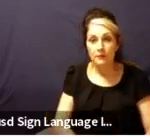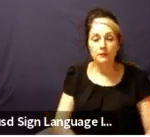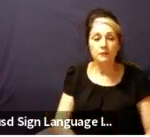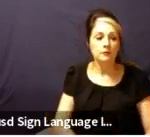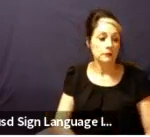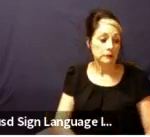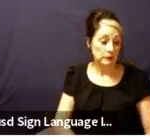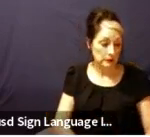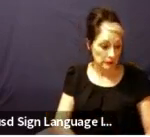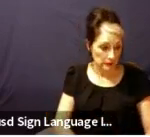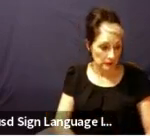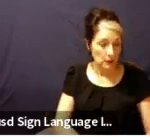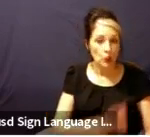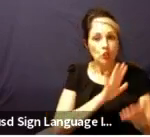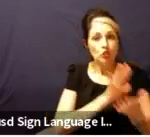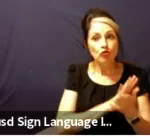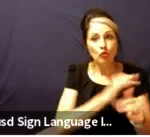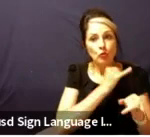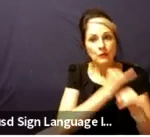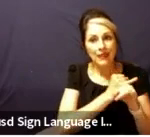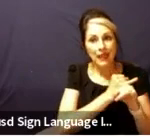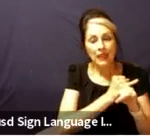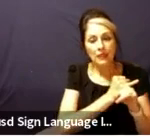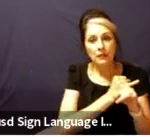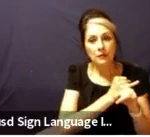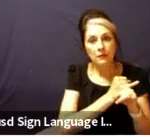So the school site